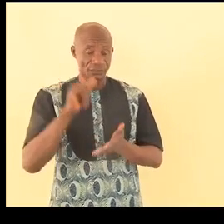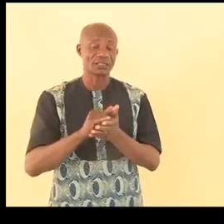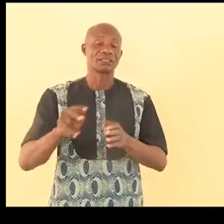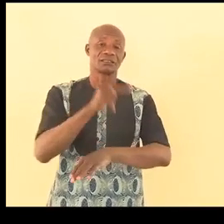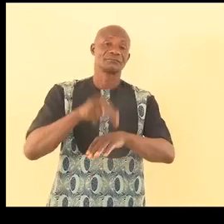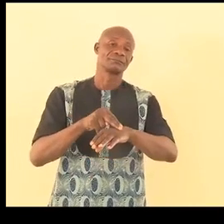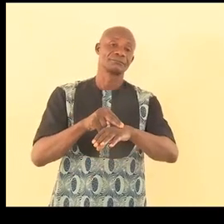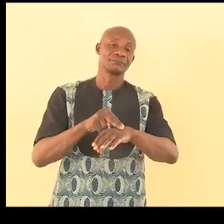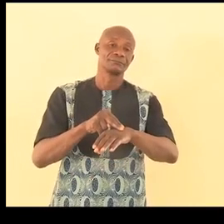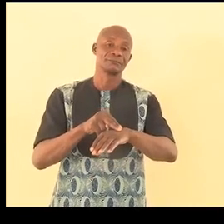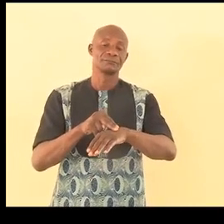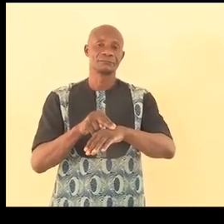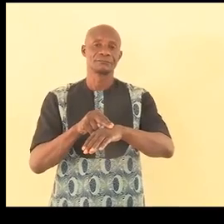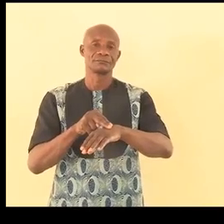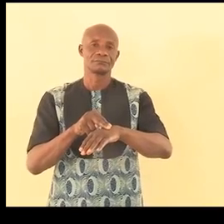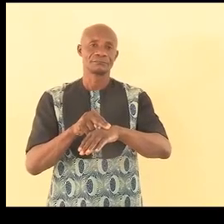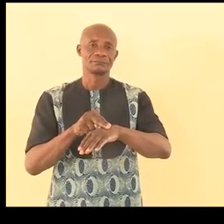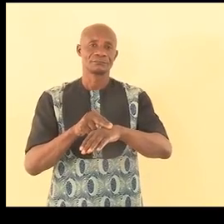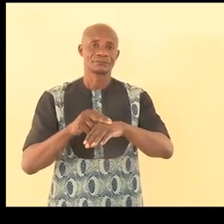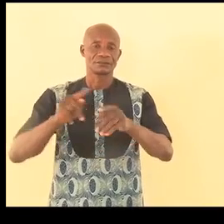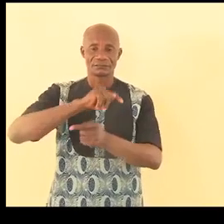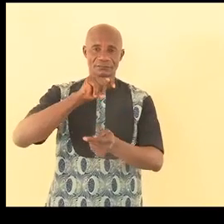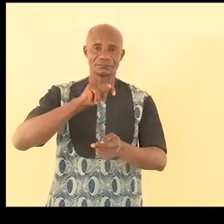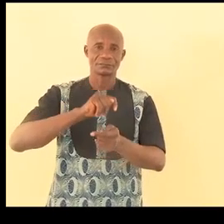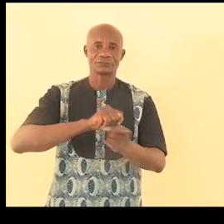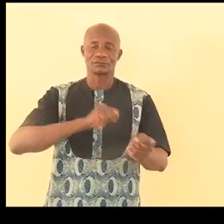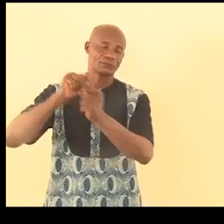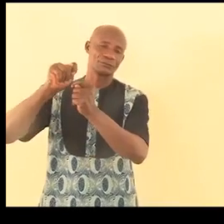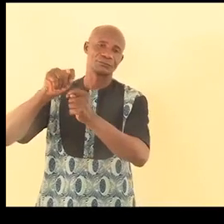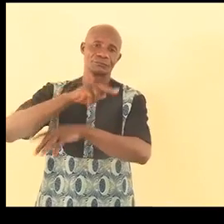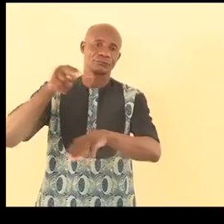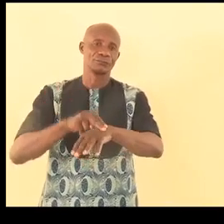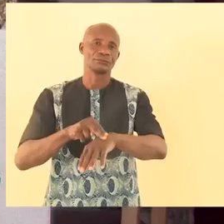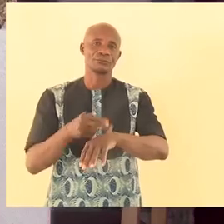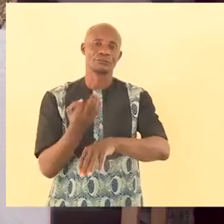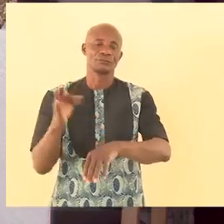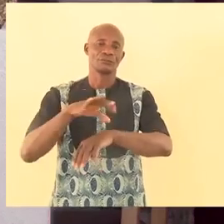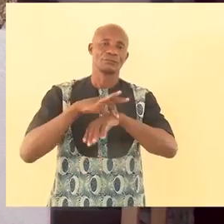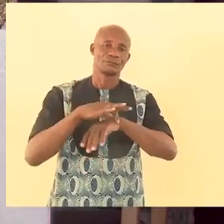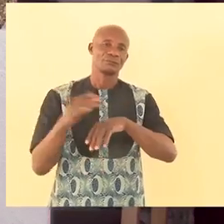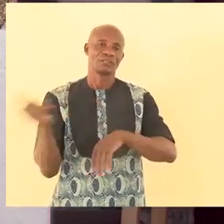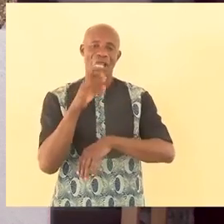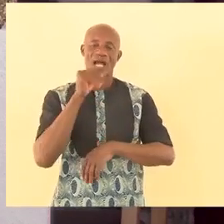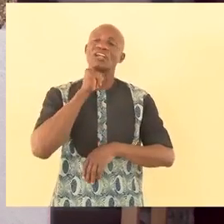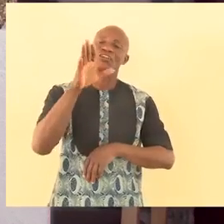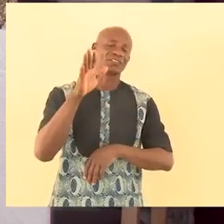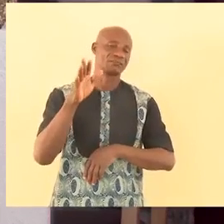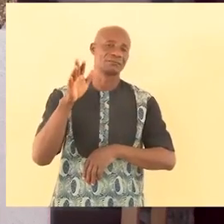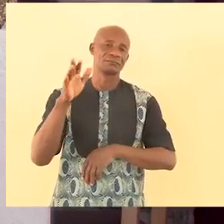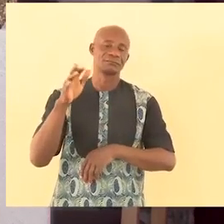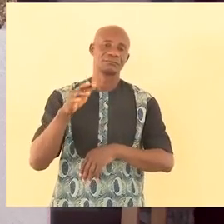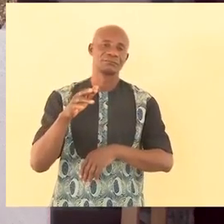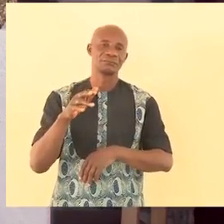Because of that nature, the transitory nature of the earth and its problems, they are